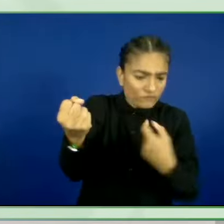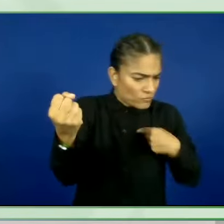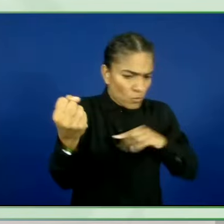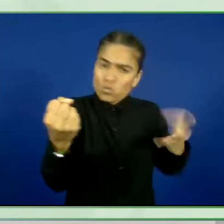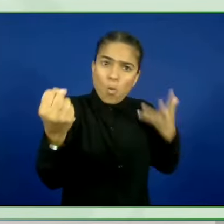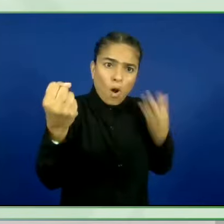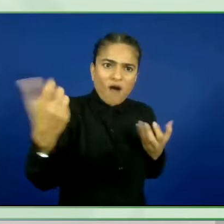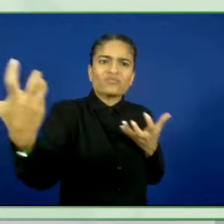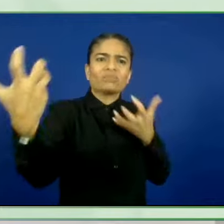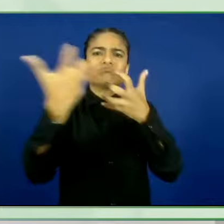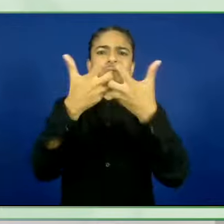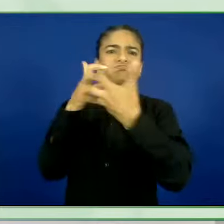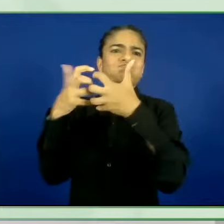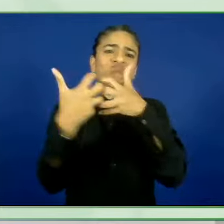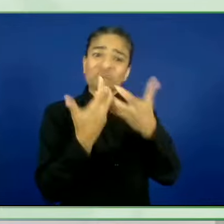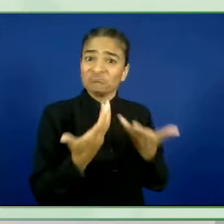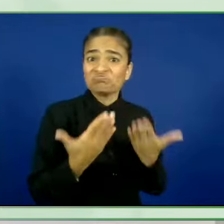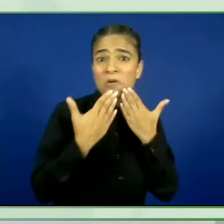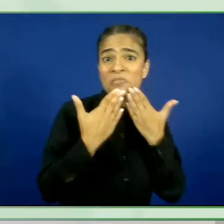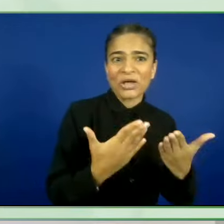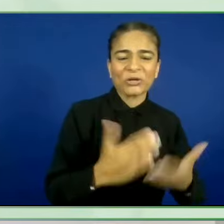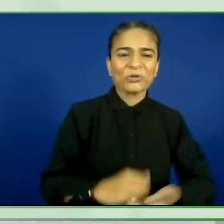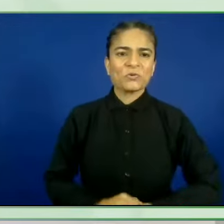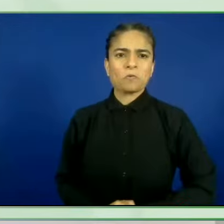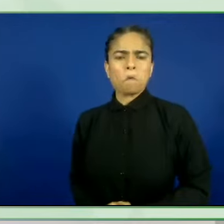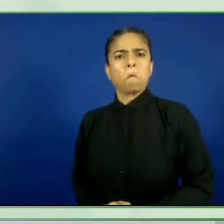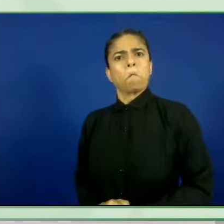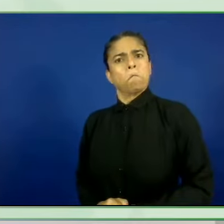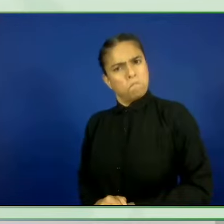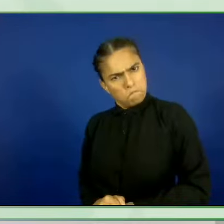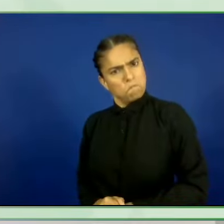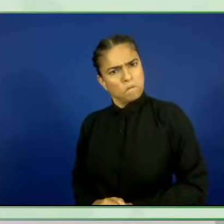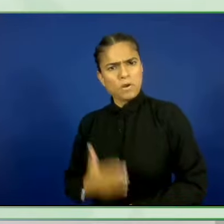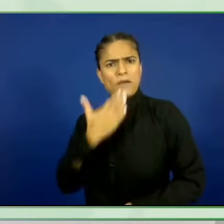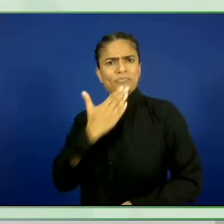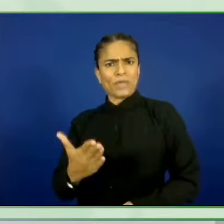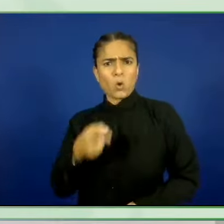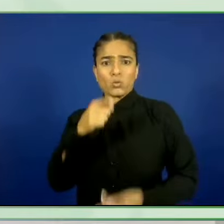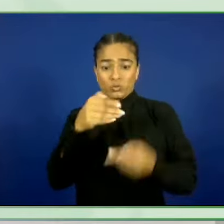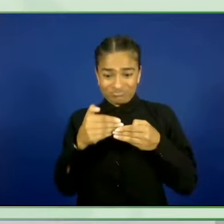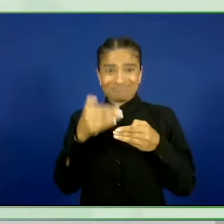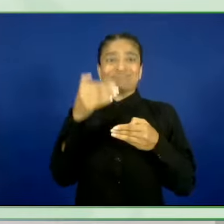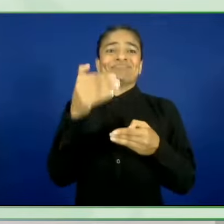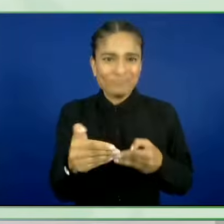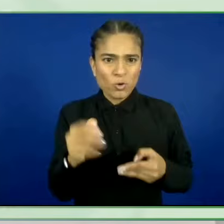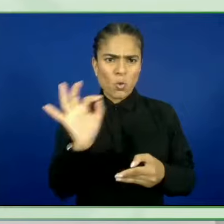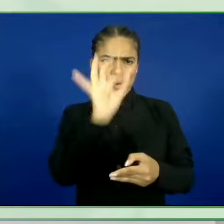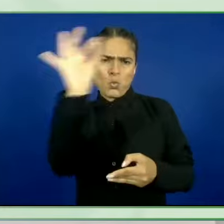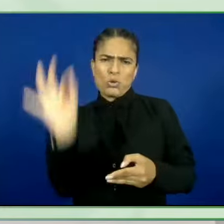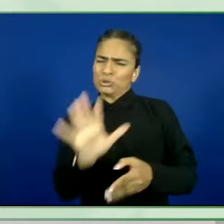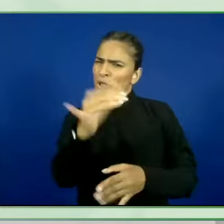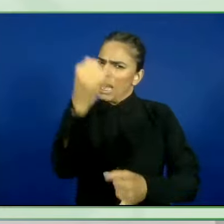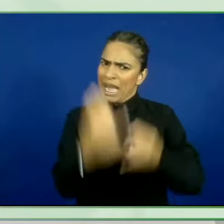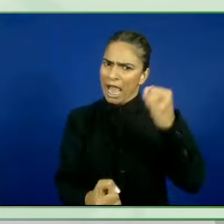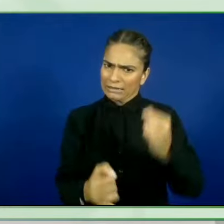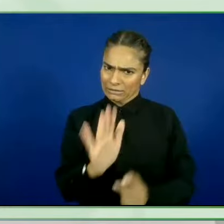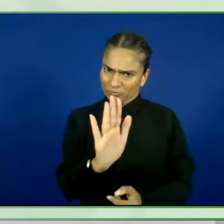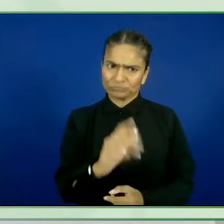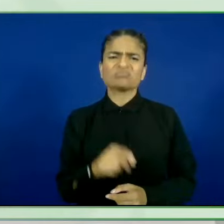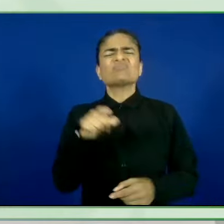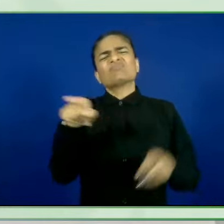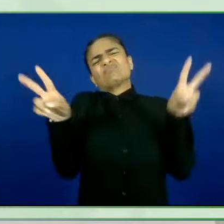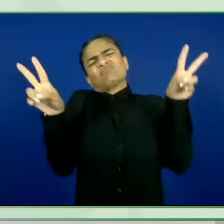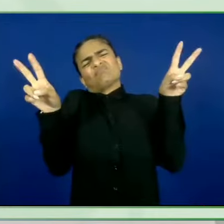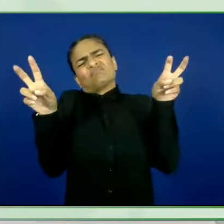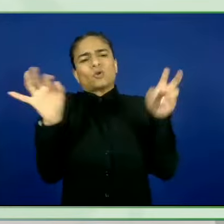more detailed questions after my last question. And this is my last kind of general question about the